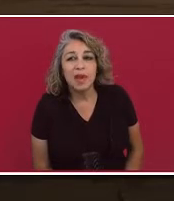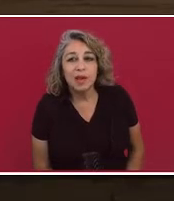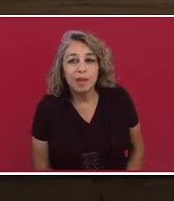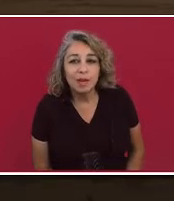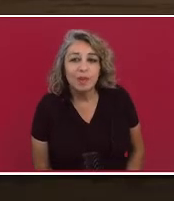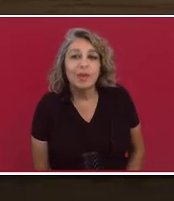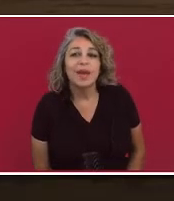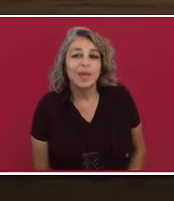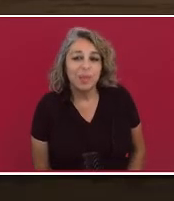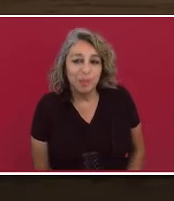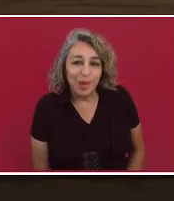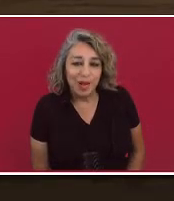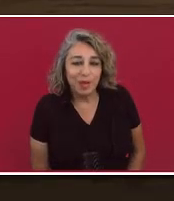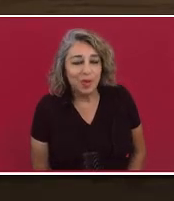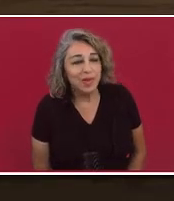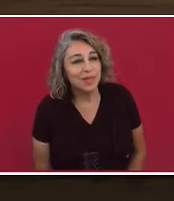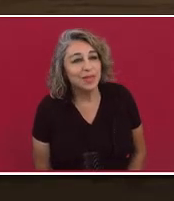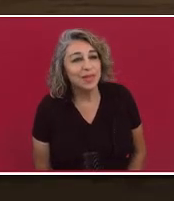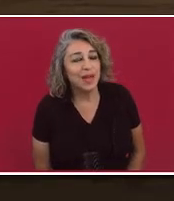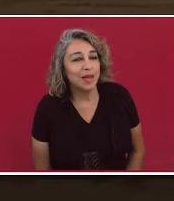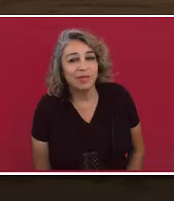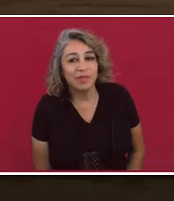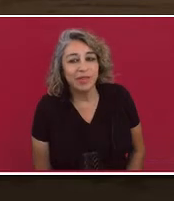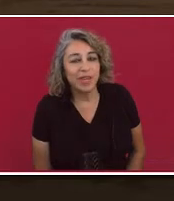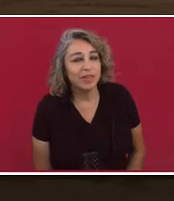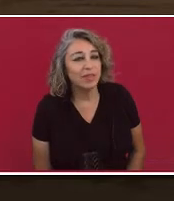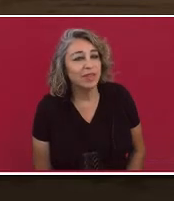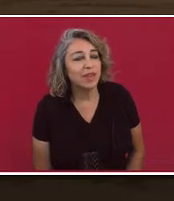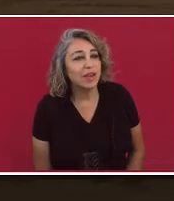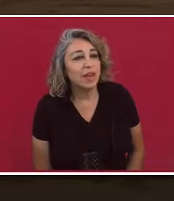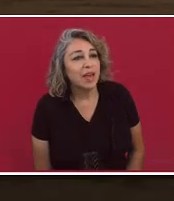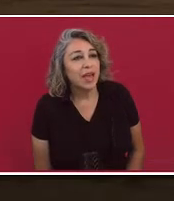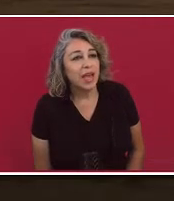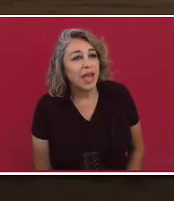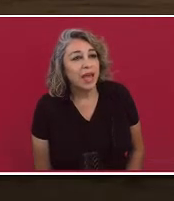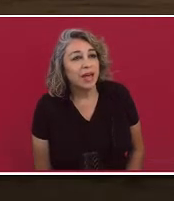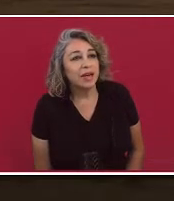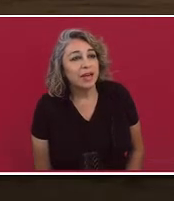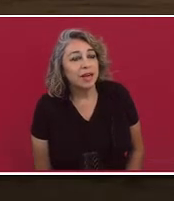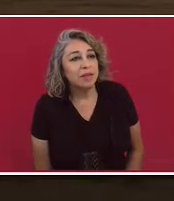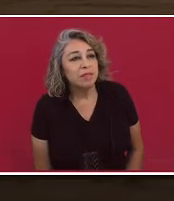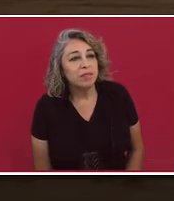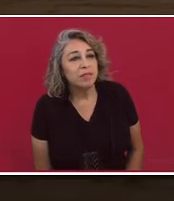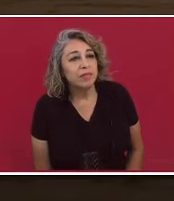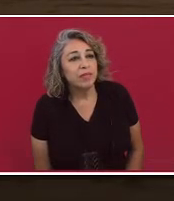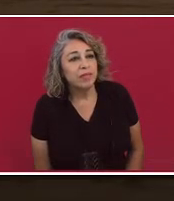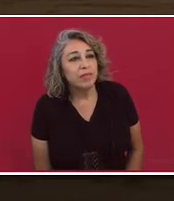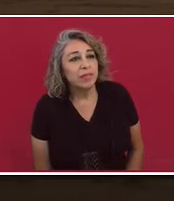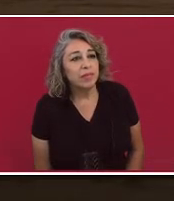the yell and the bell was on the 15th. And